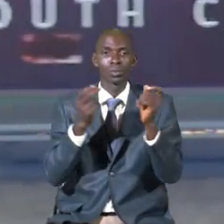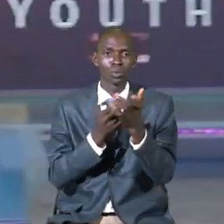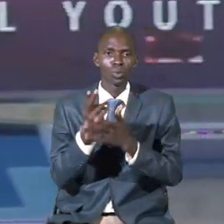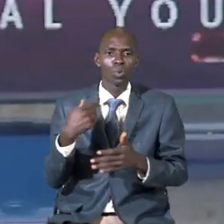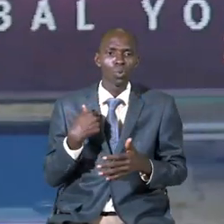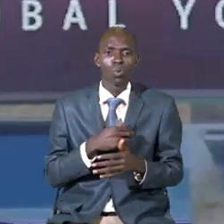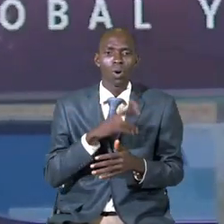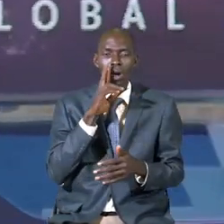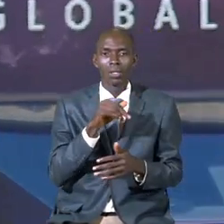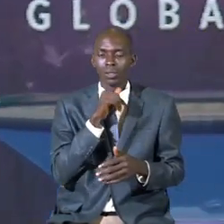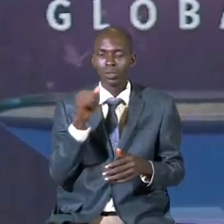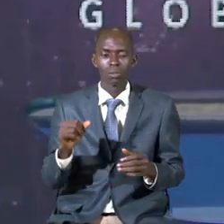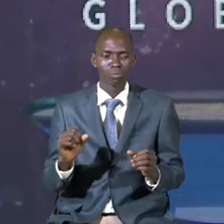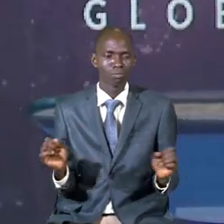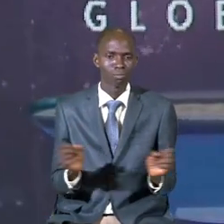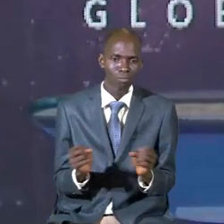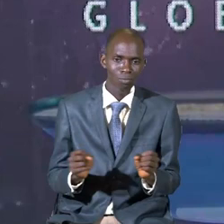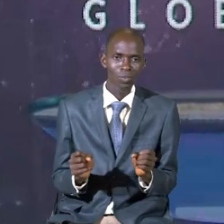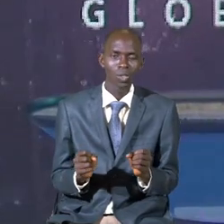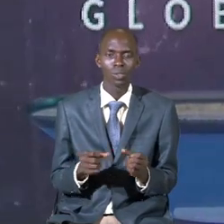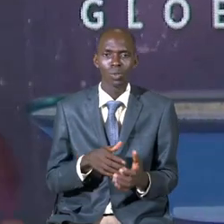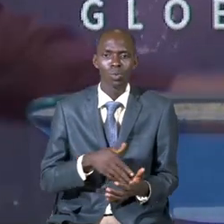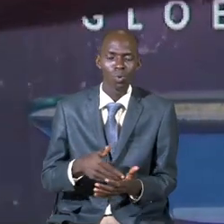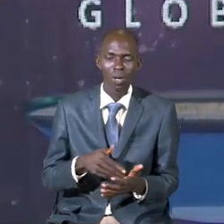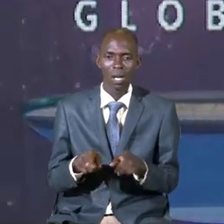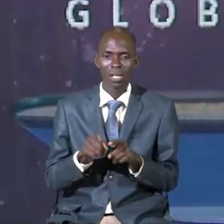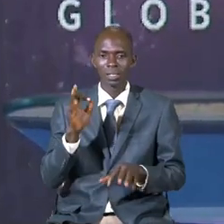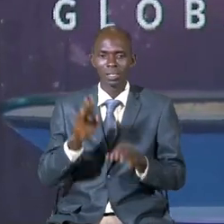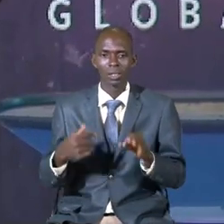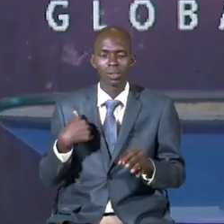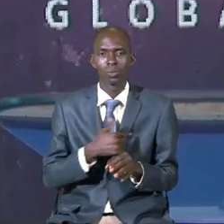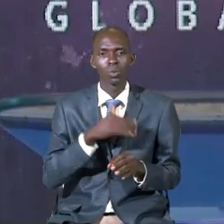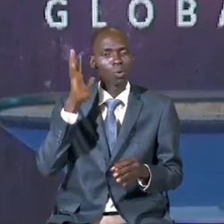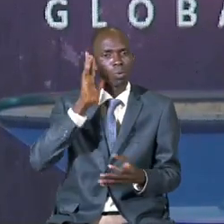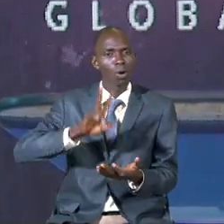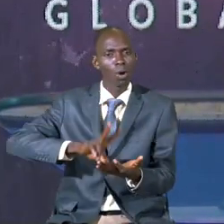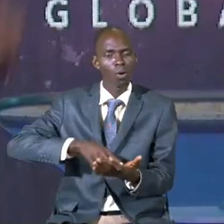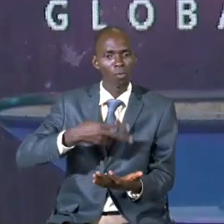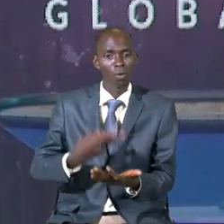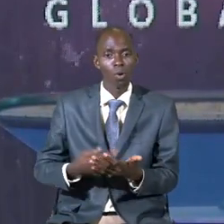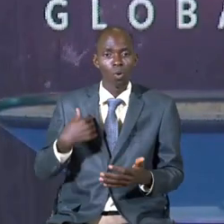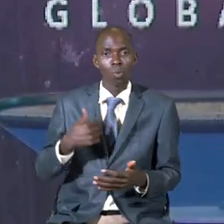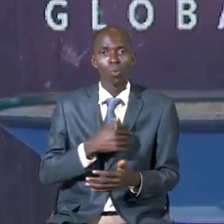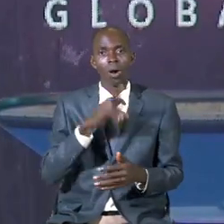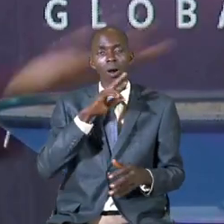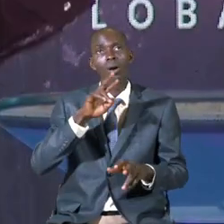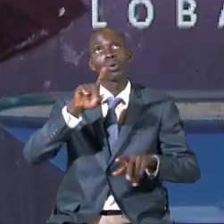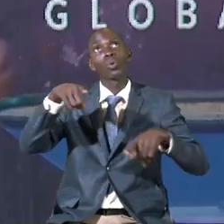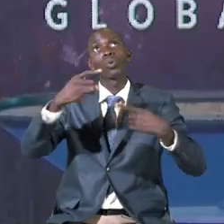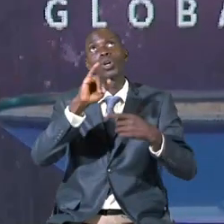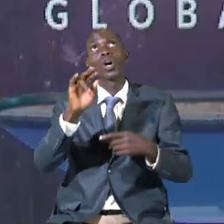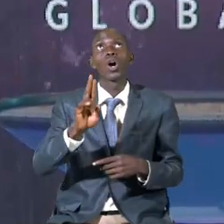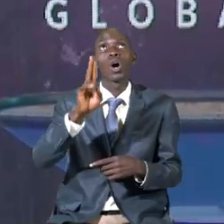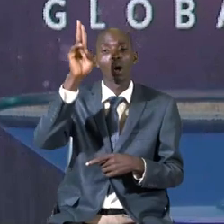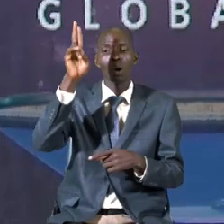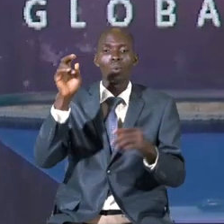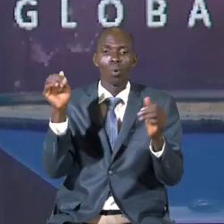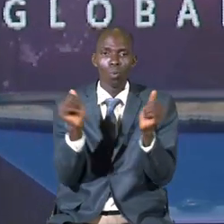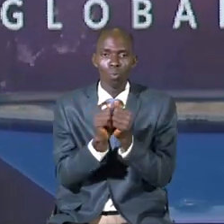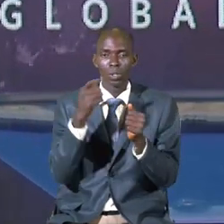wobbling to turn as if we're going to fall we're towering going up with the